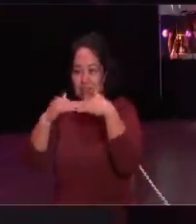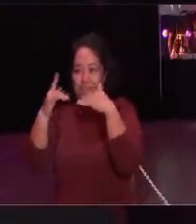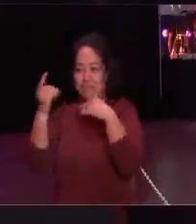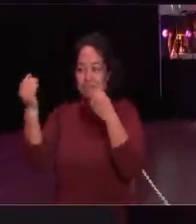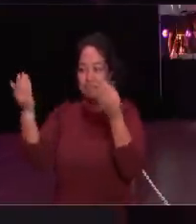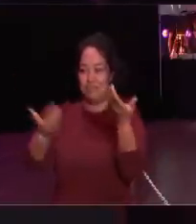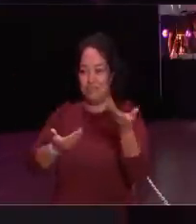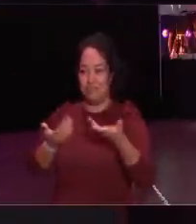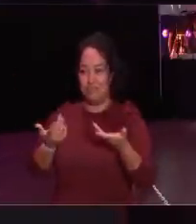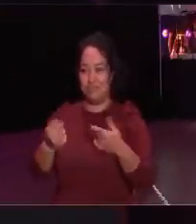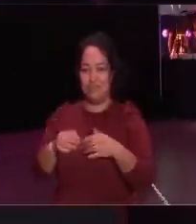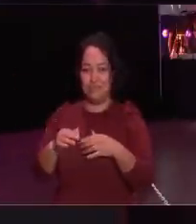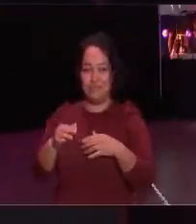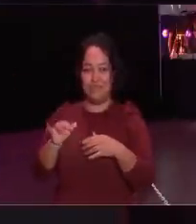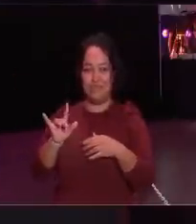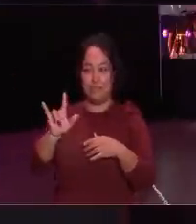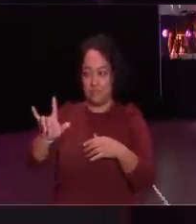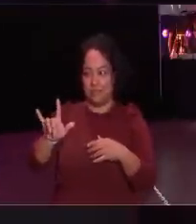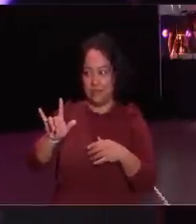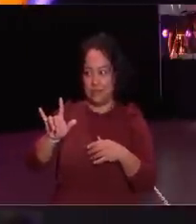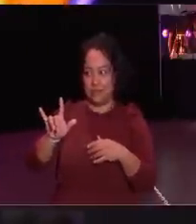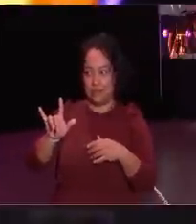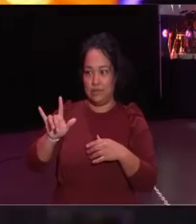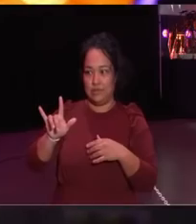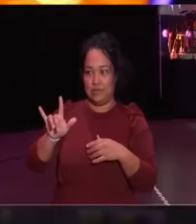everyone receives you. Así. Like that.